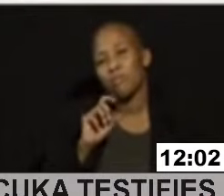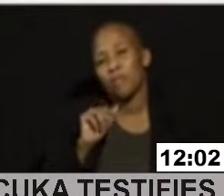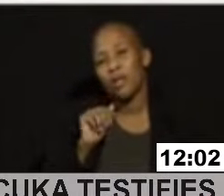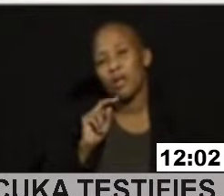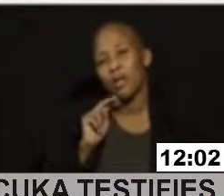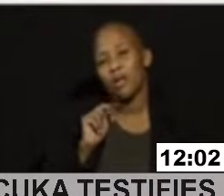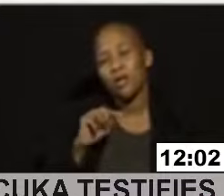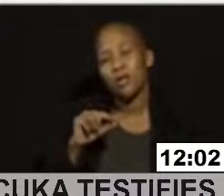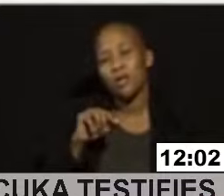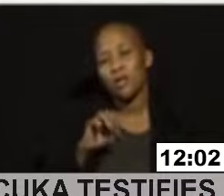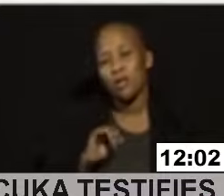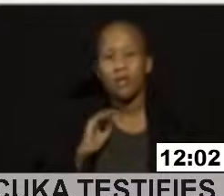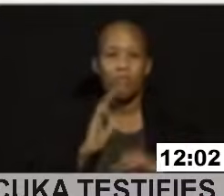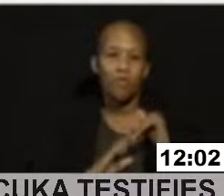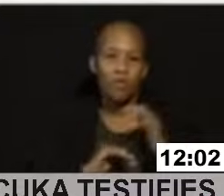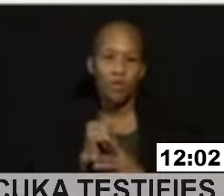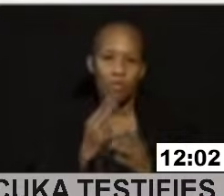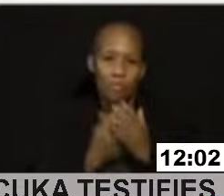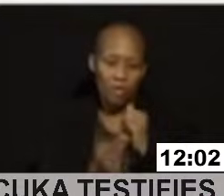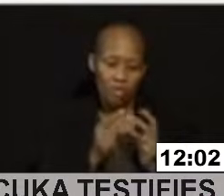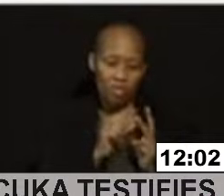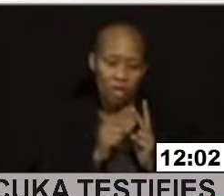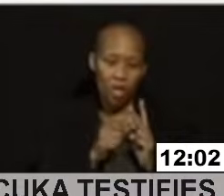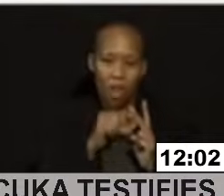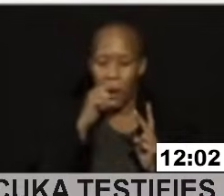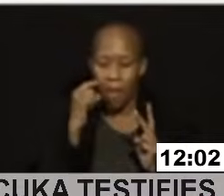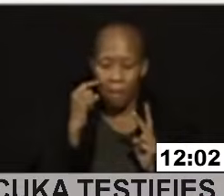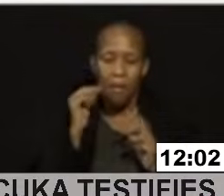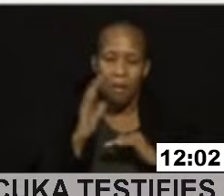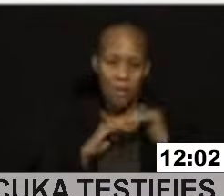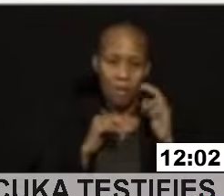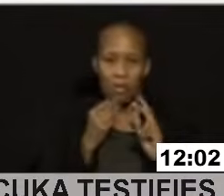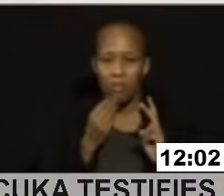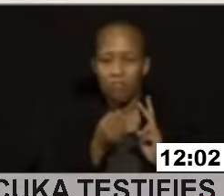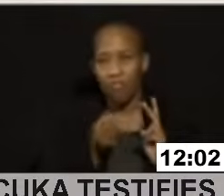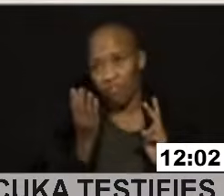after the two of them. Thank you.